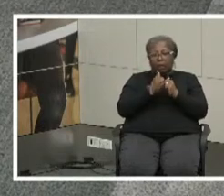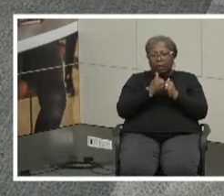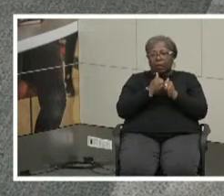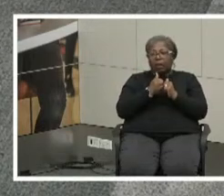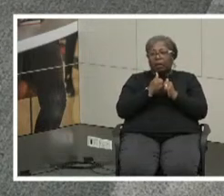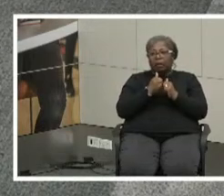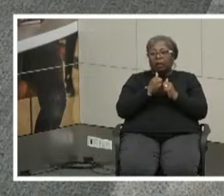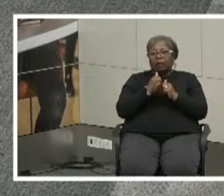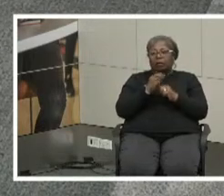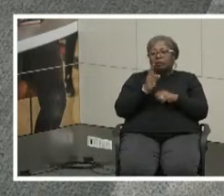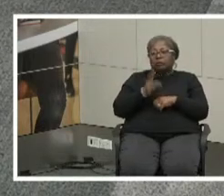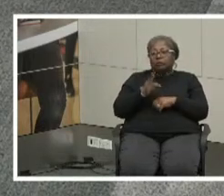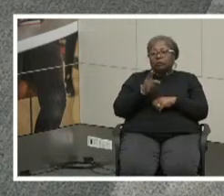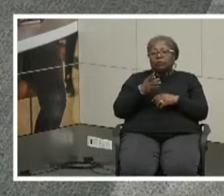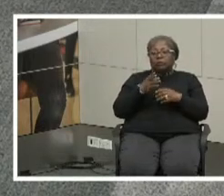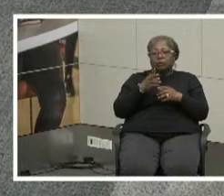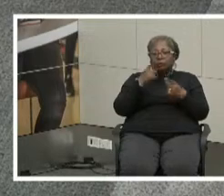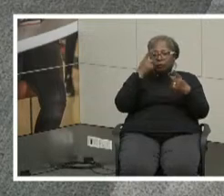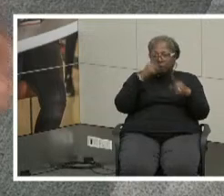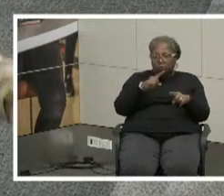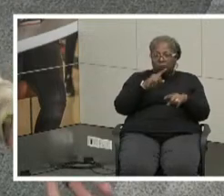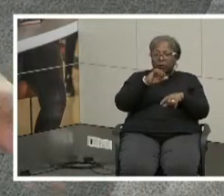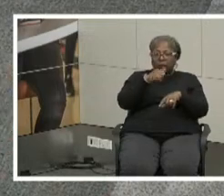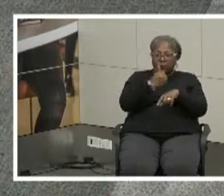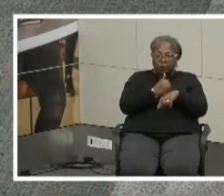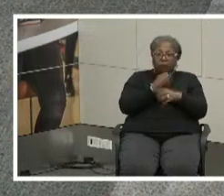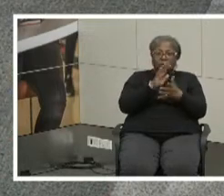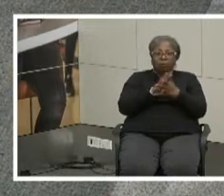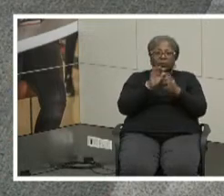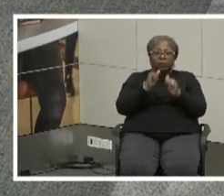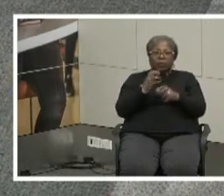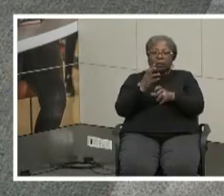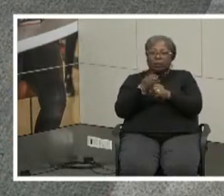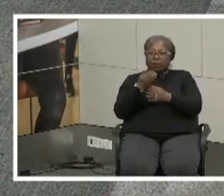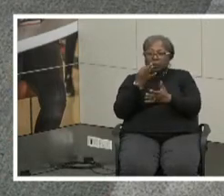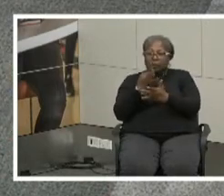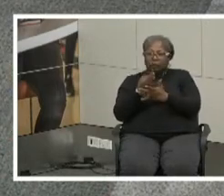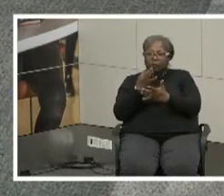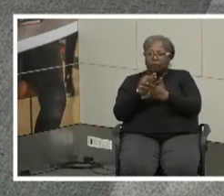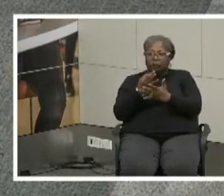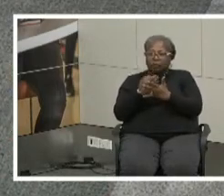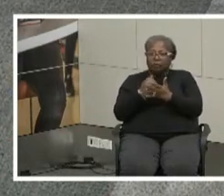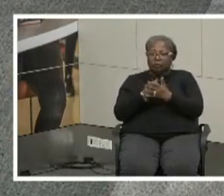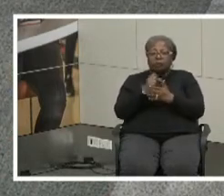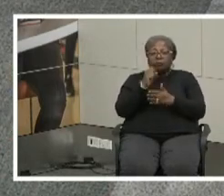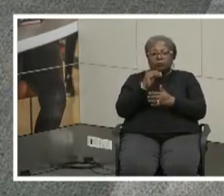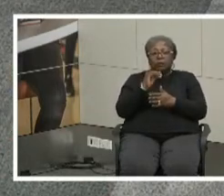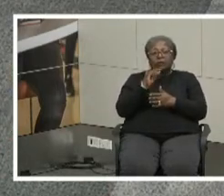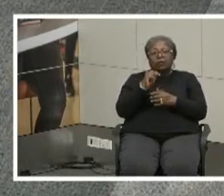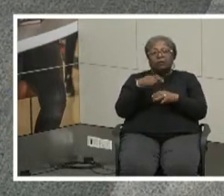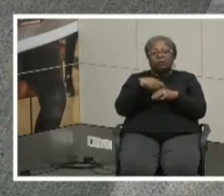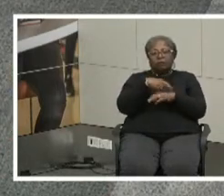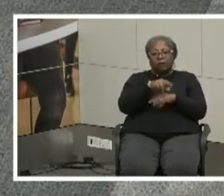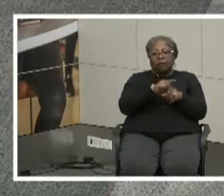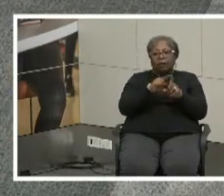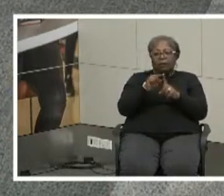has historically worked is that once the agreement is established schools can access the funding so it's referred to as a grant program because the way